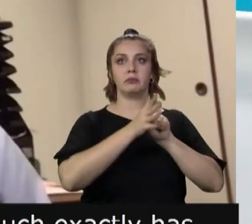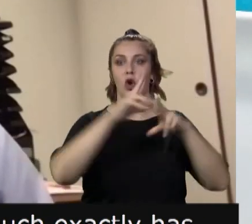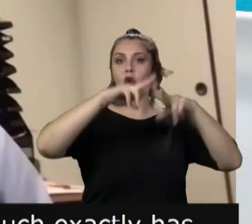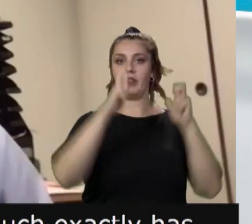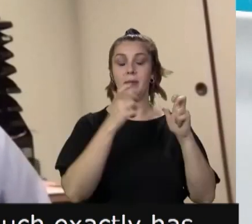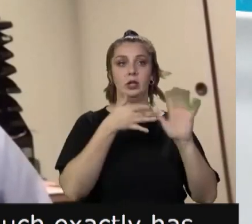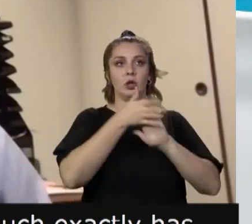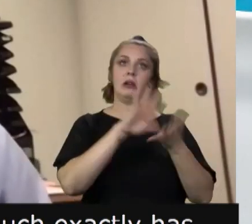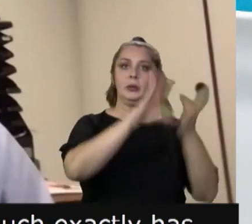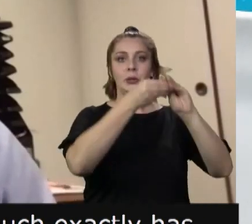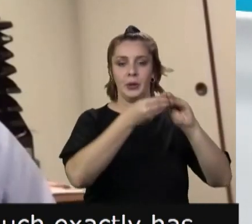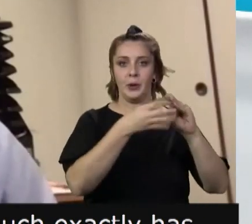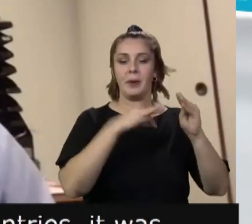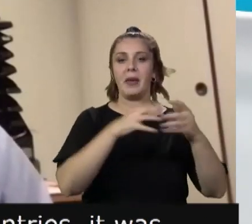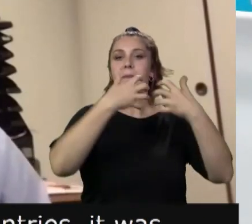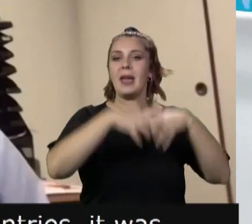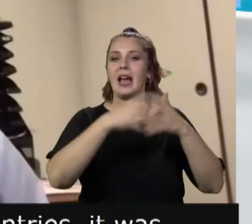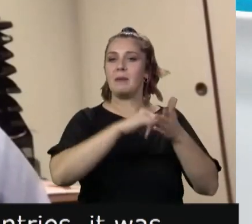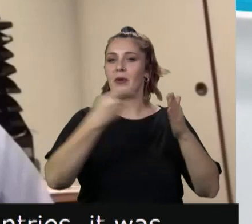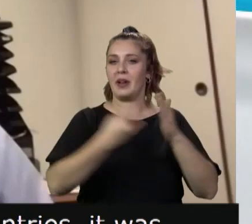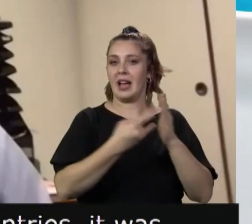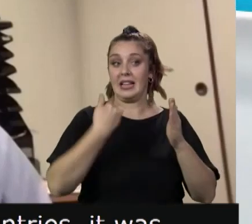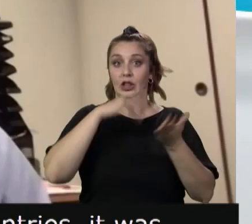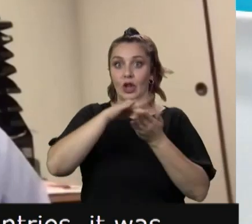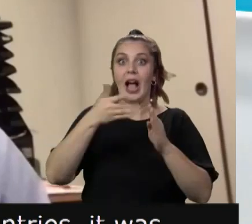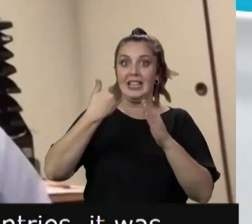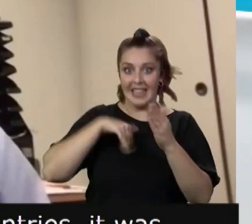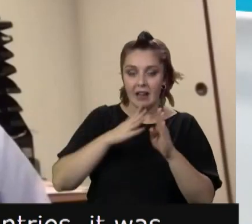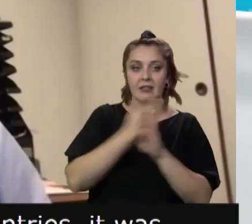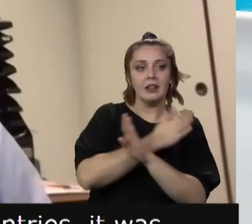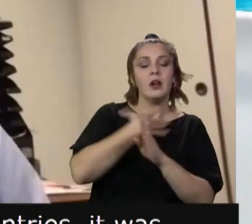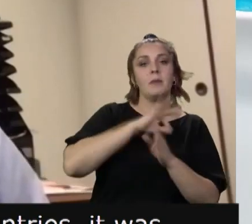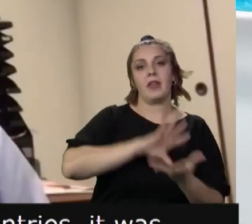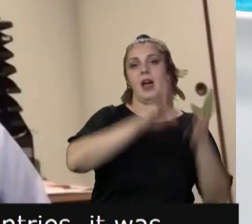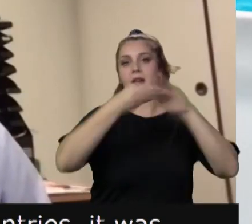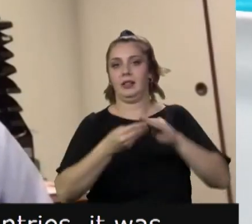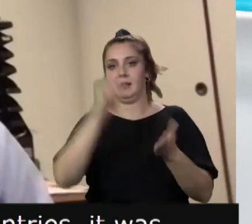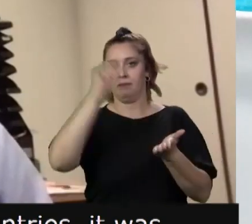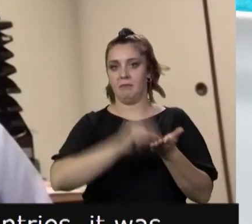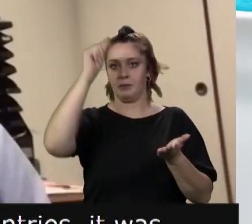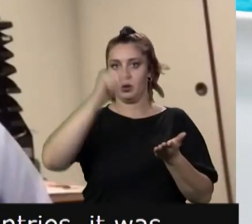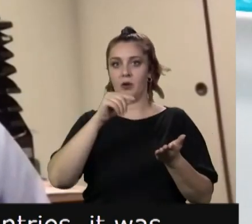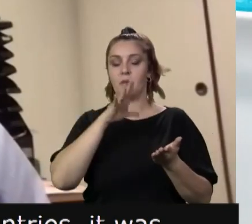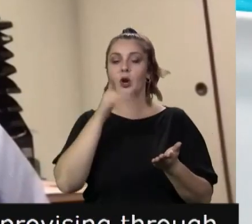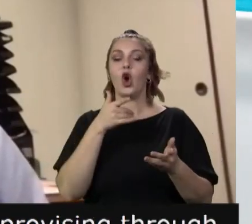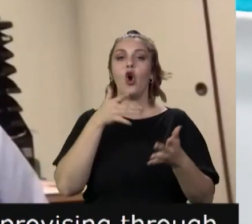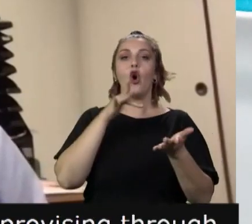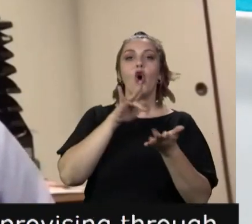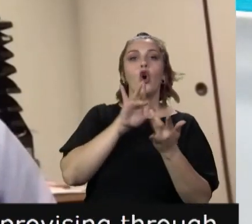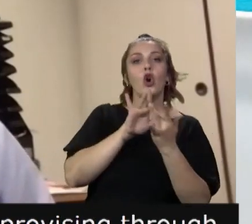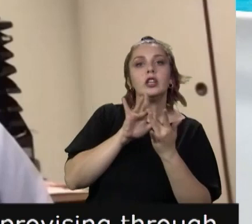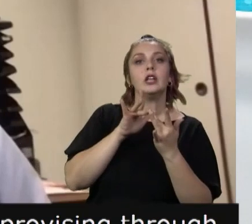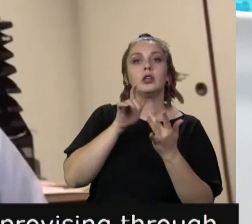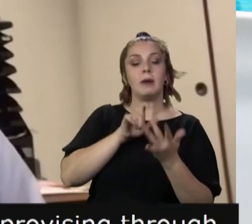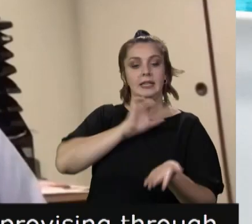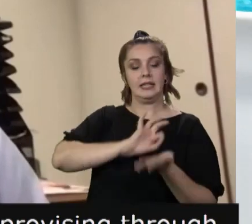possible to adapt throughout technology by improvising through the use of technological solutions that were